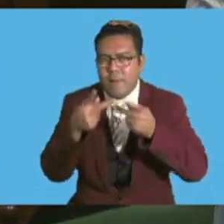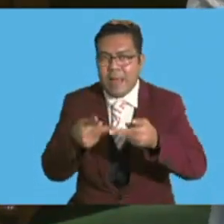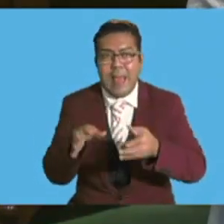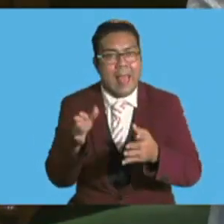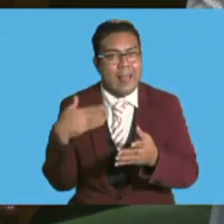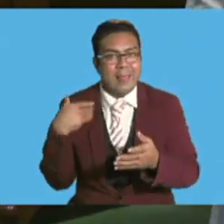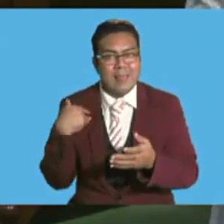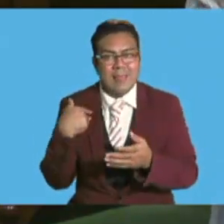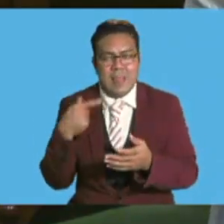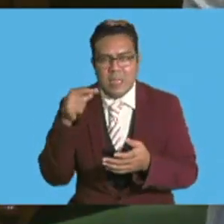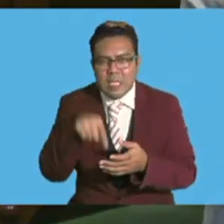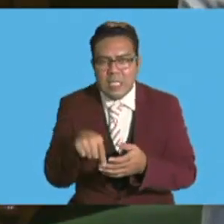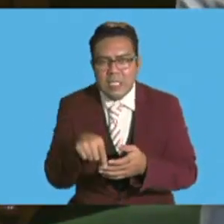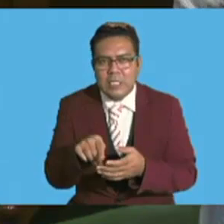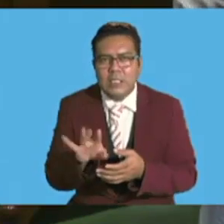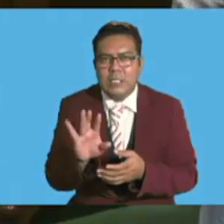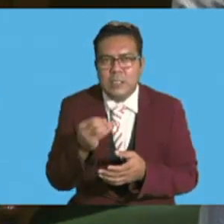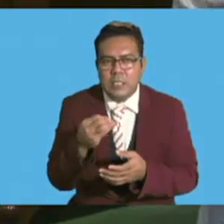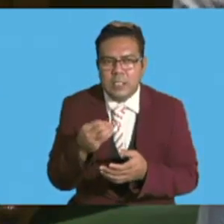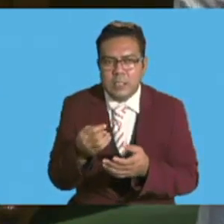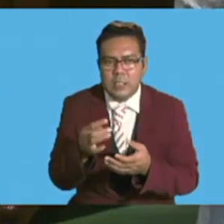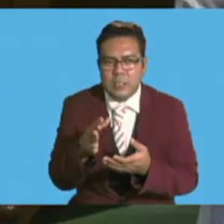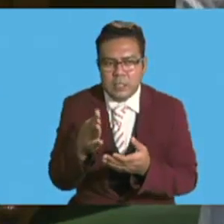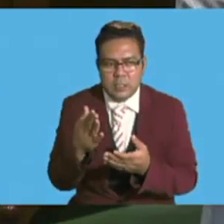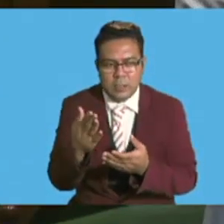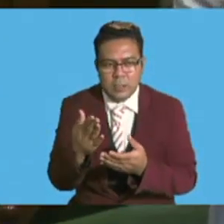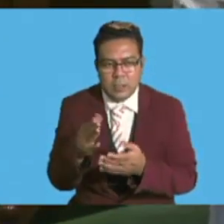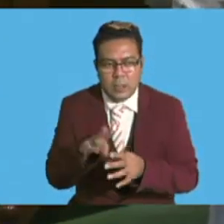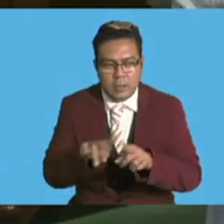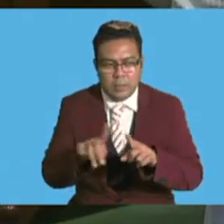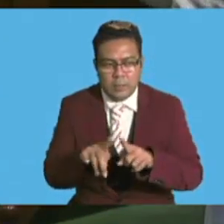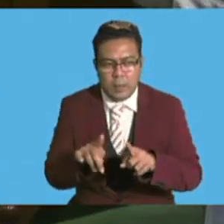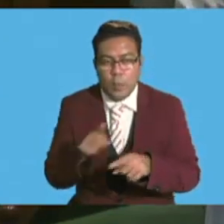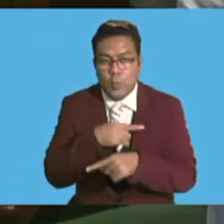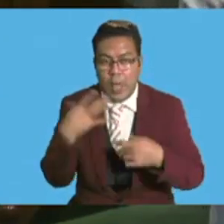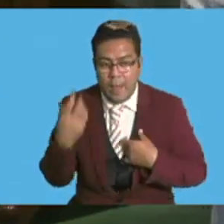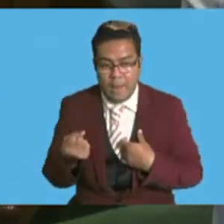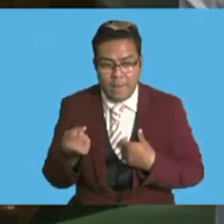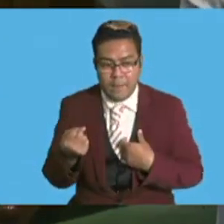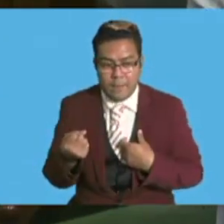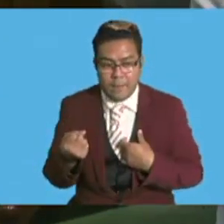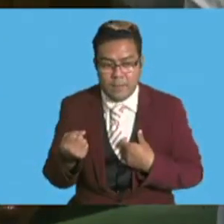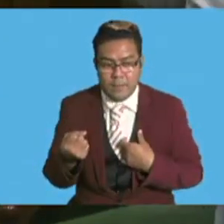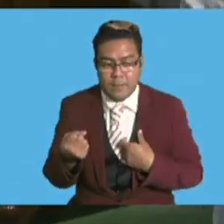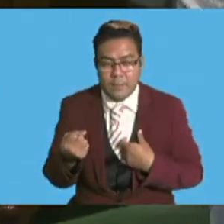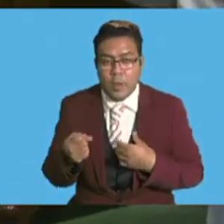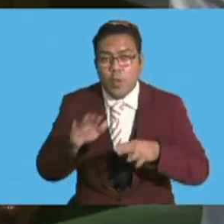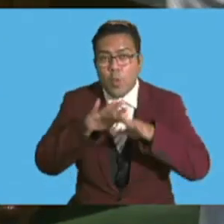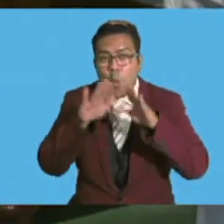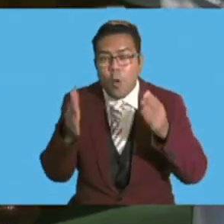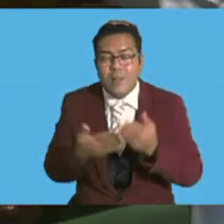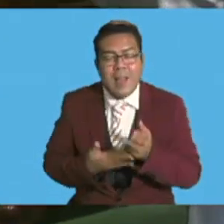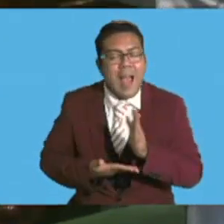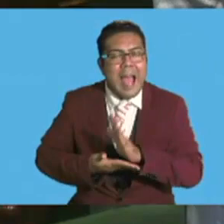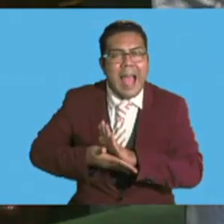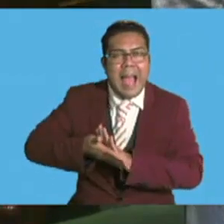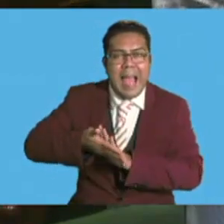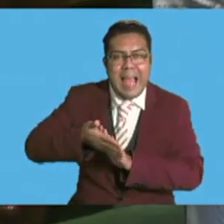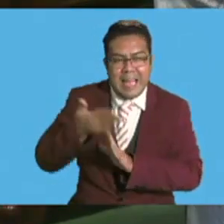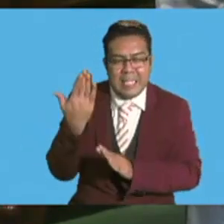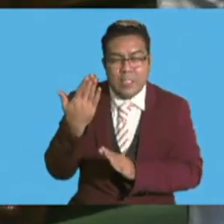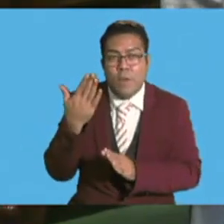health in its whole context. We have, Honorable Speaker, one of the world's highest rates of